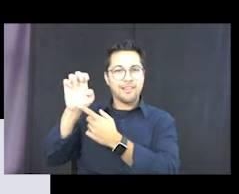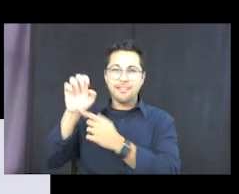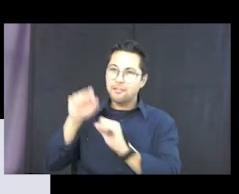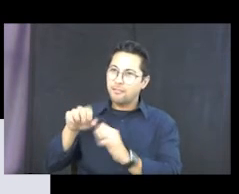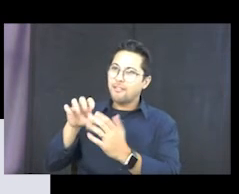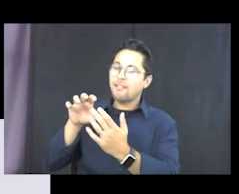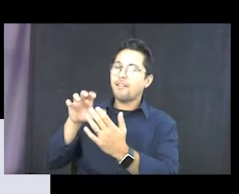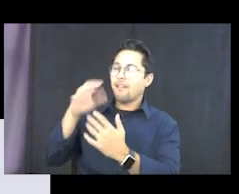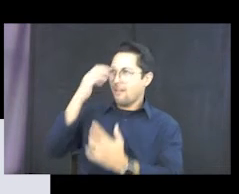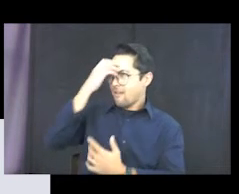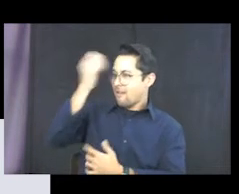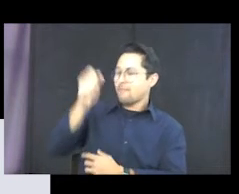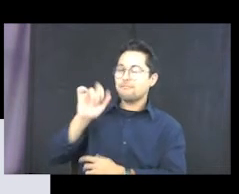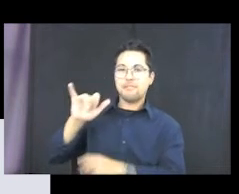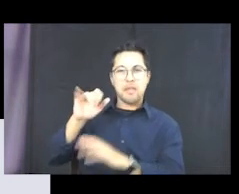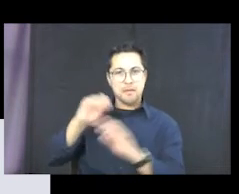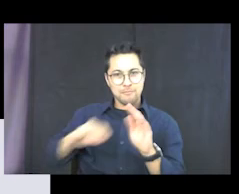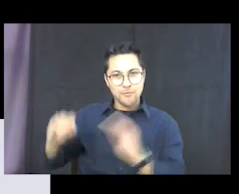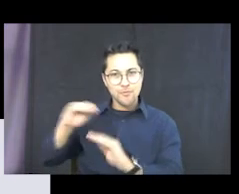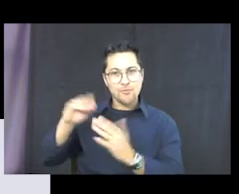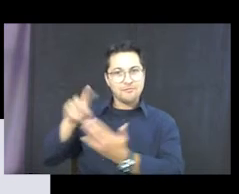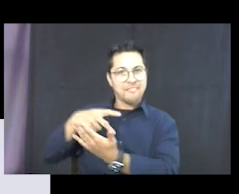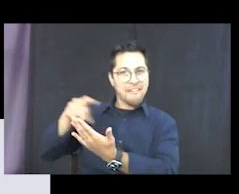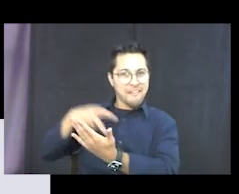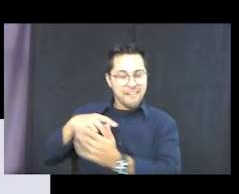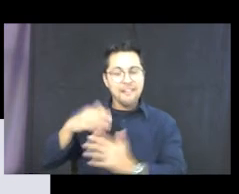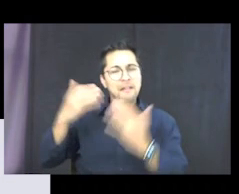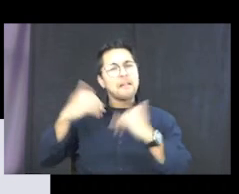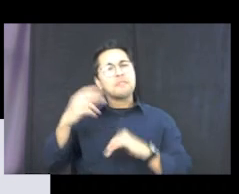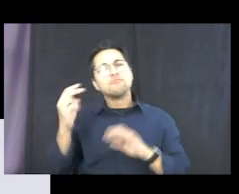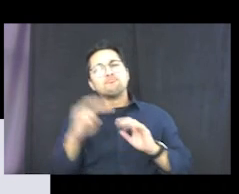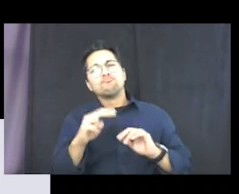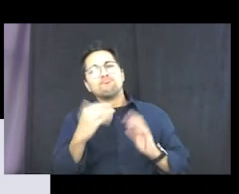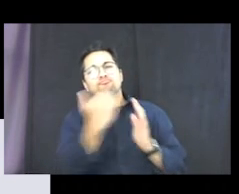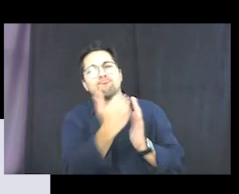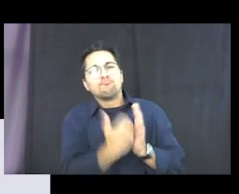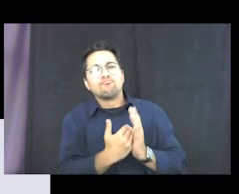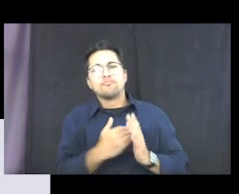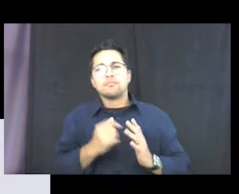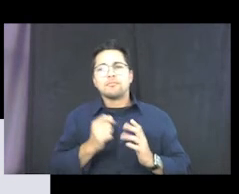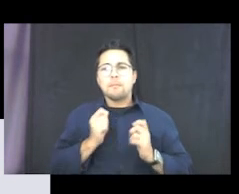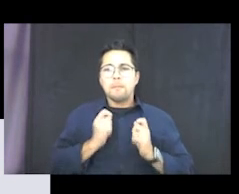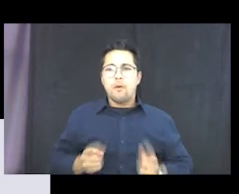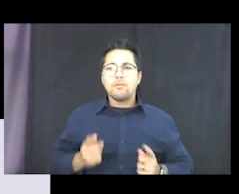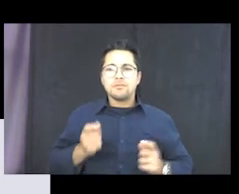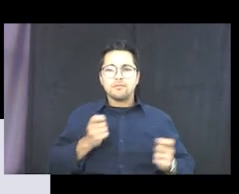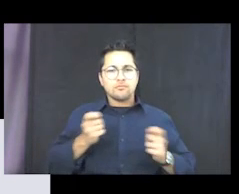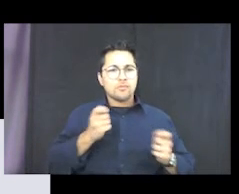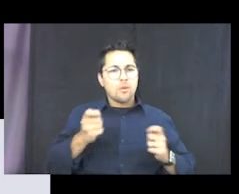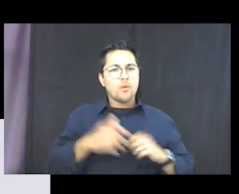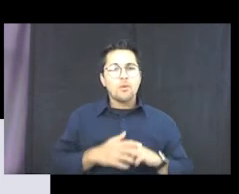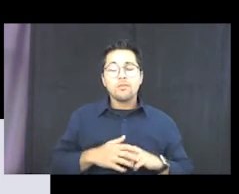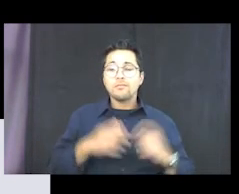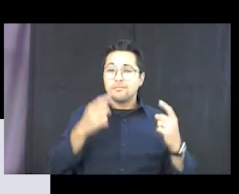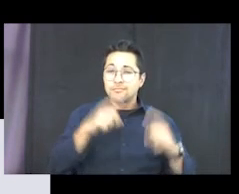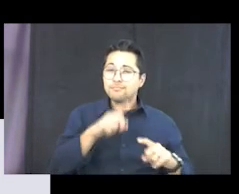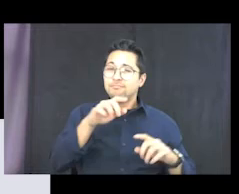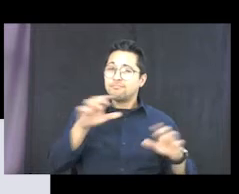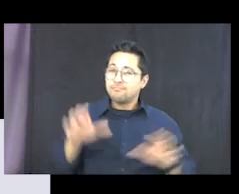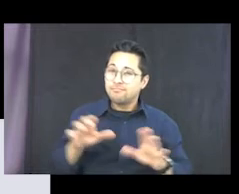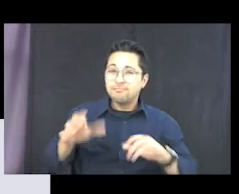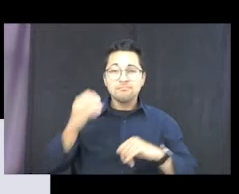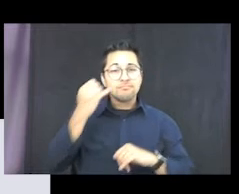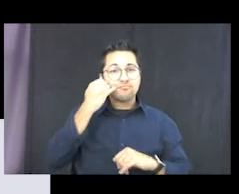on our working memory to make the right move. Let's look at our list. Impulse control we used during the activity